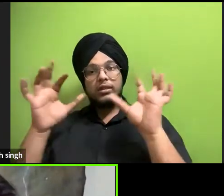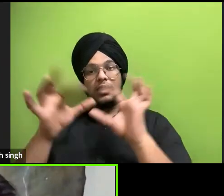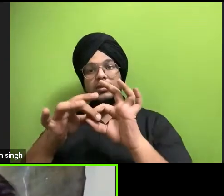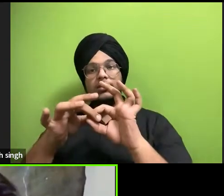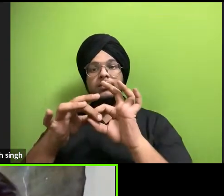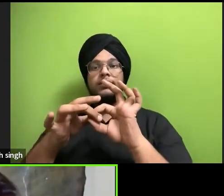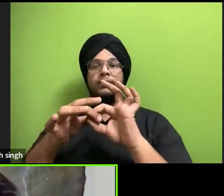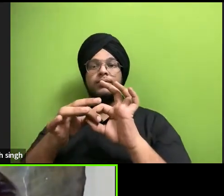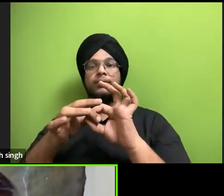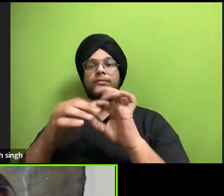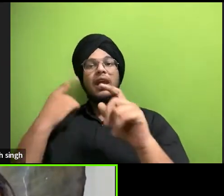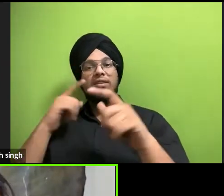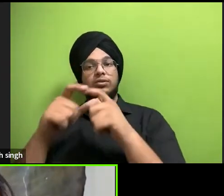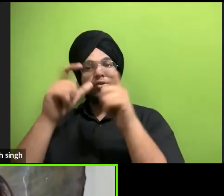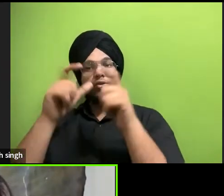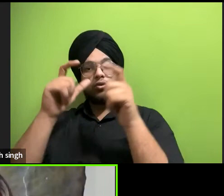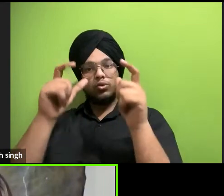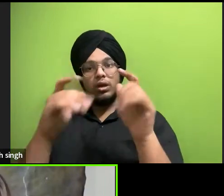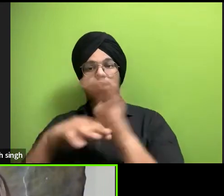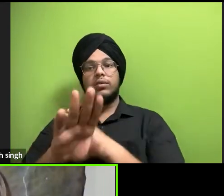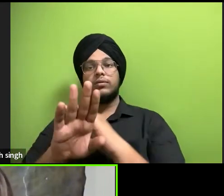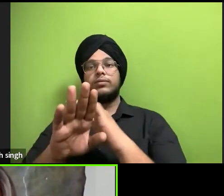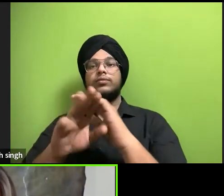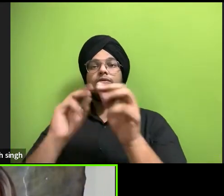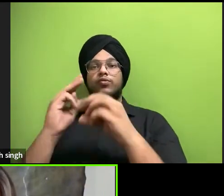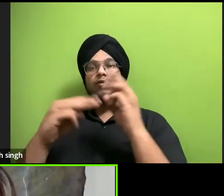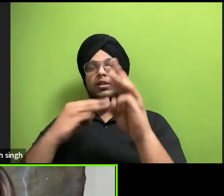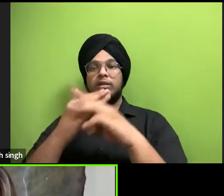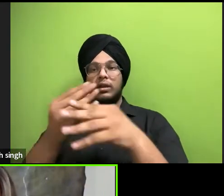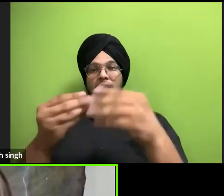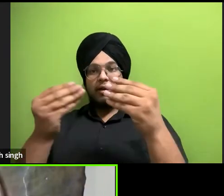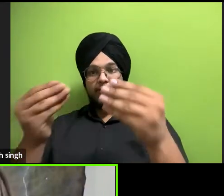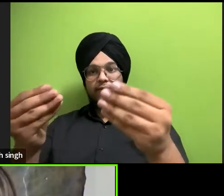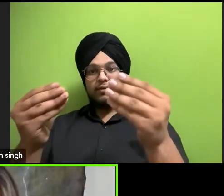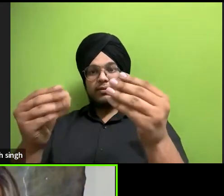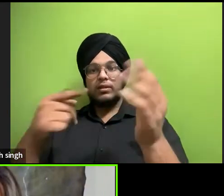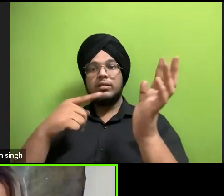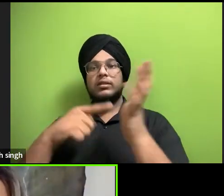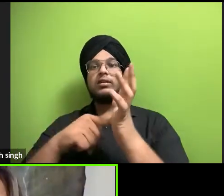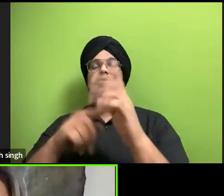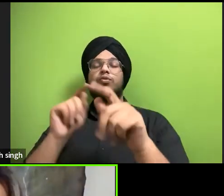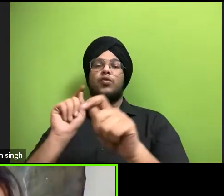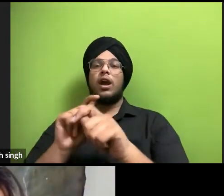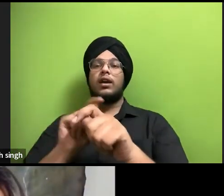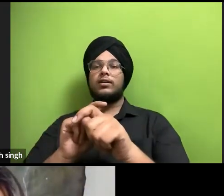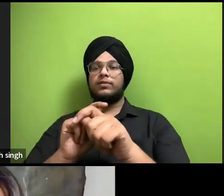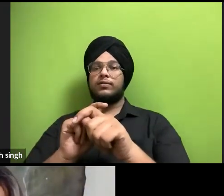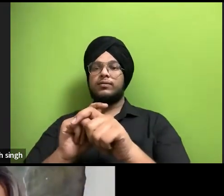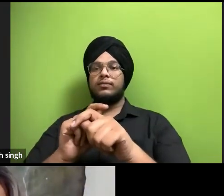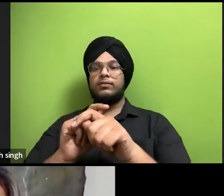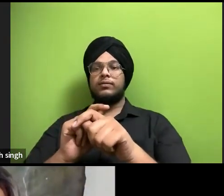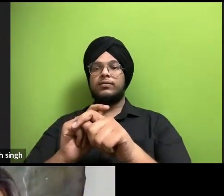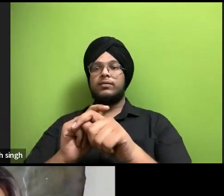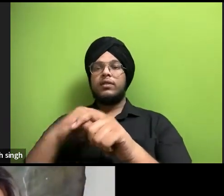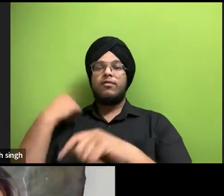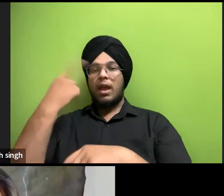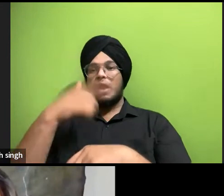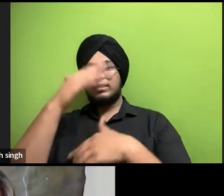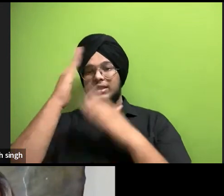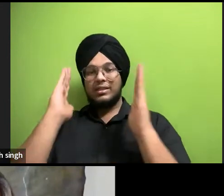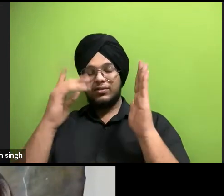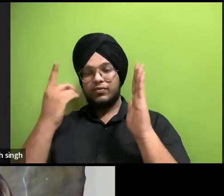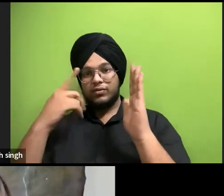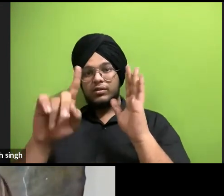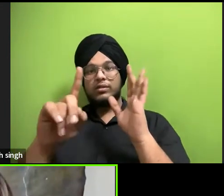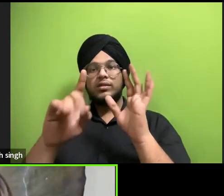the institution's role in providing this framework, a safe space to think